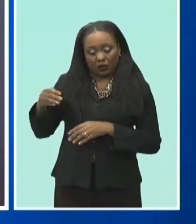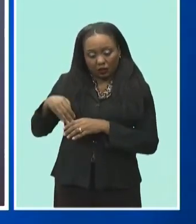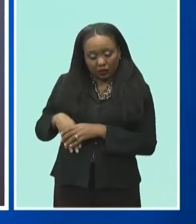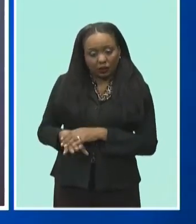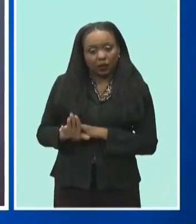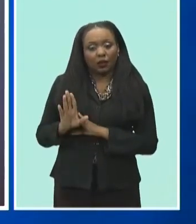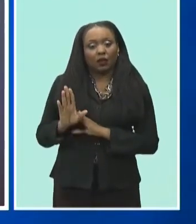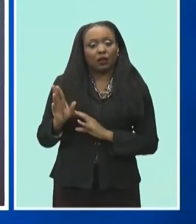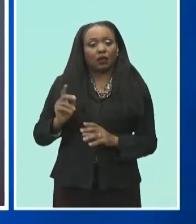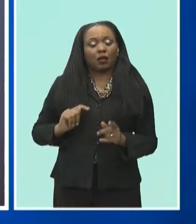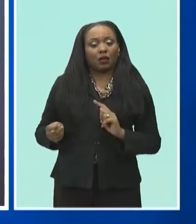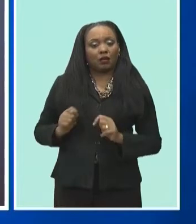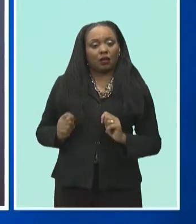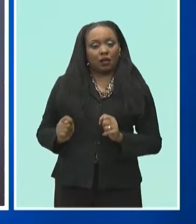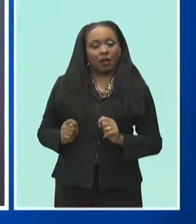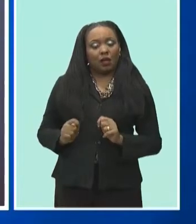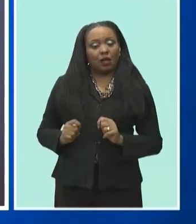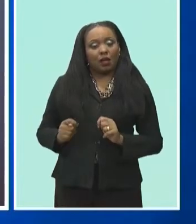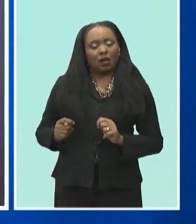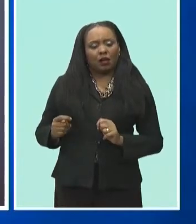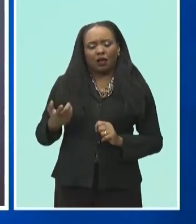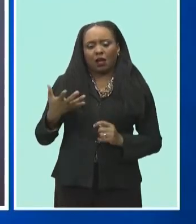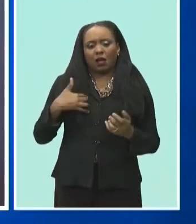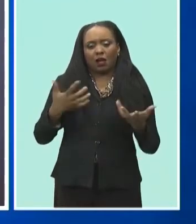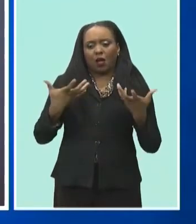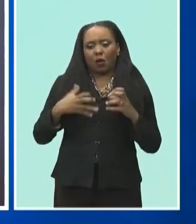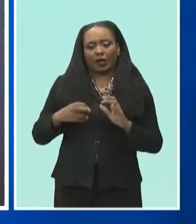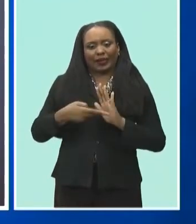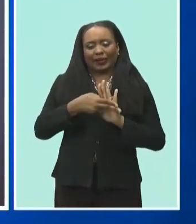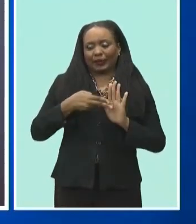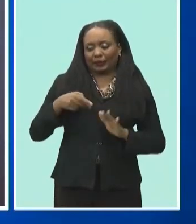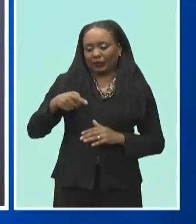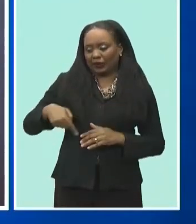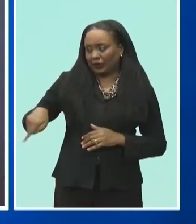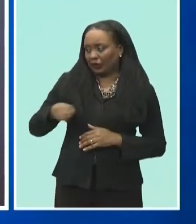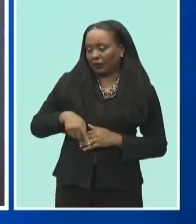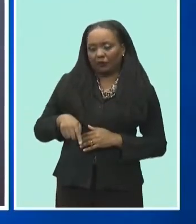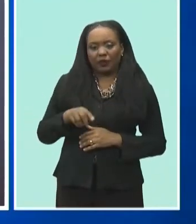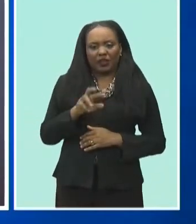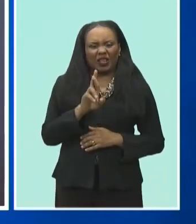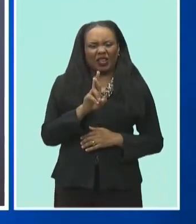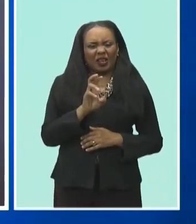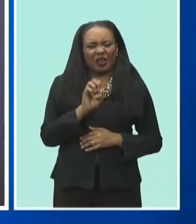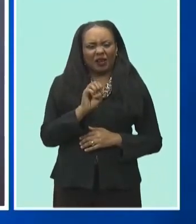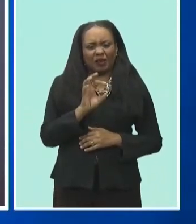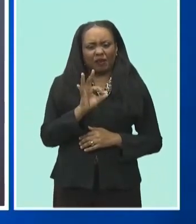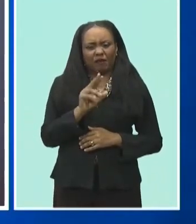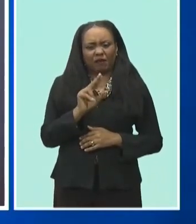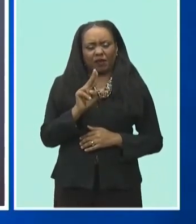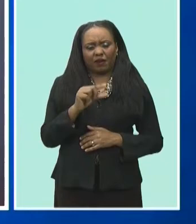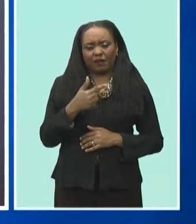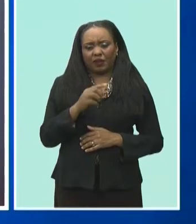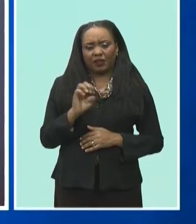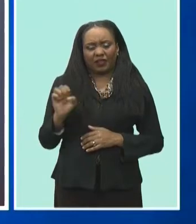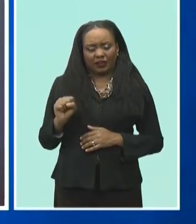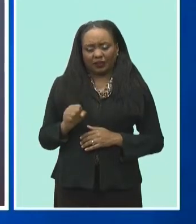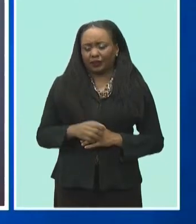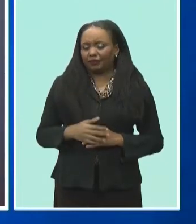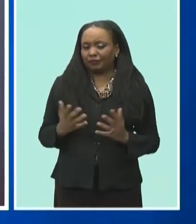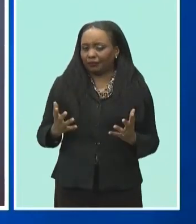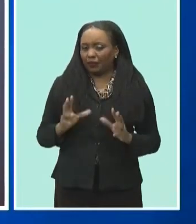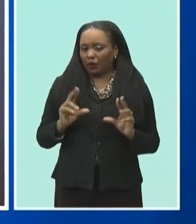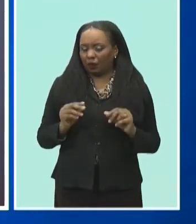different connotation and that has a different definition. Right. So they have come here for economic